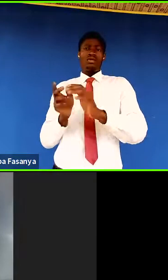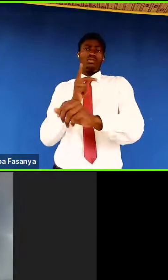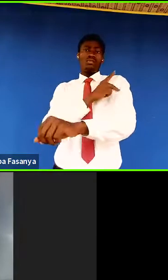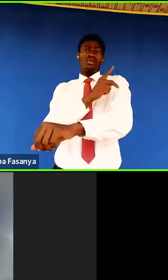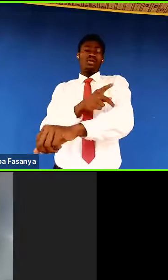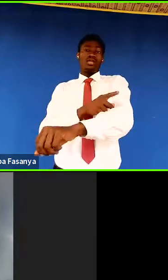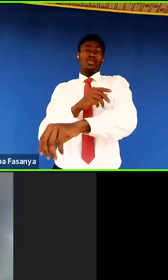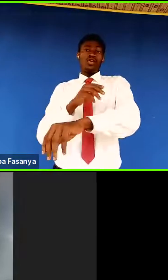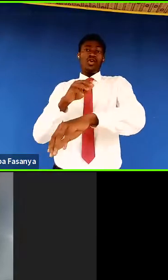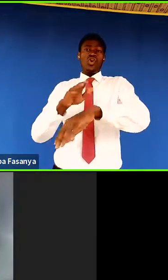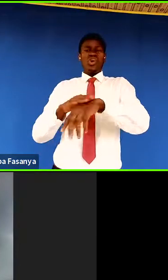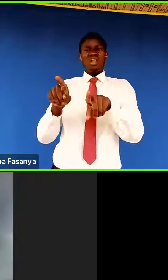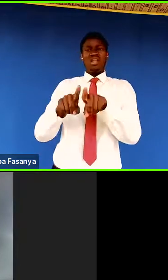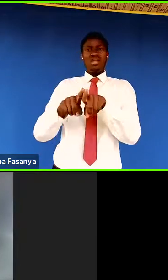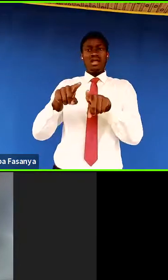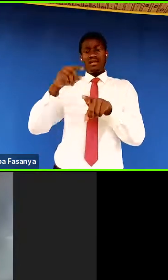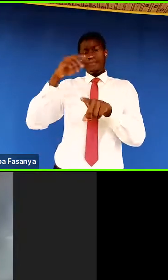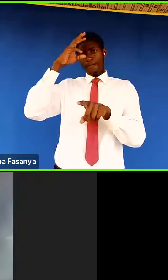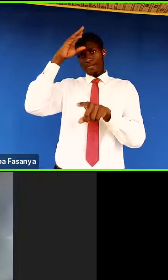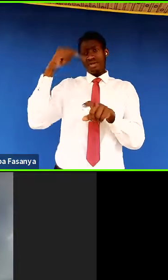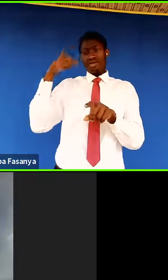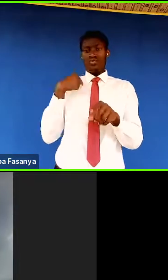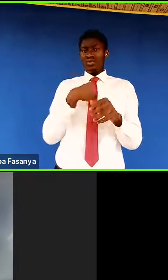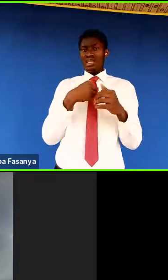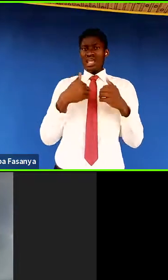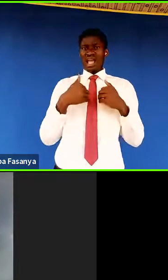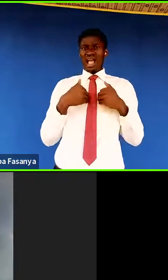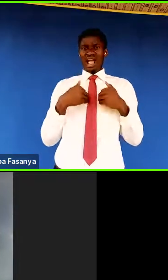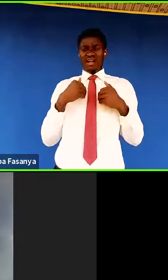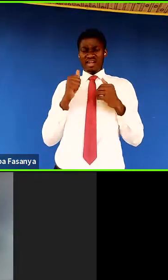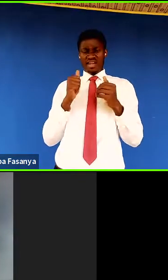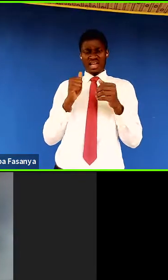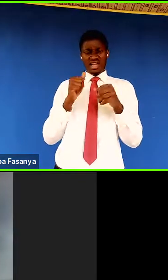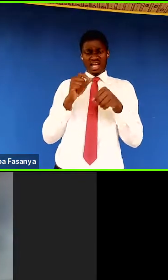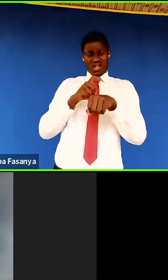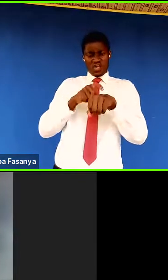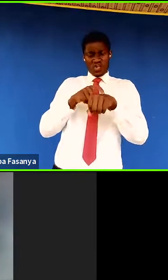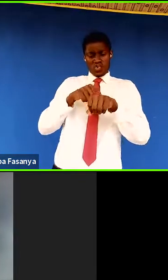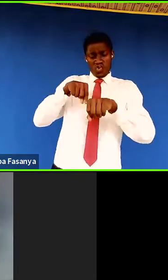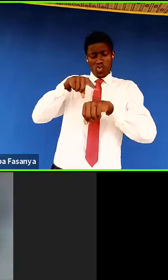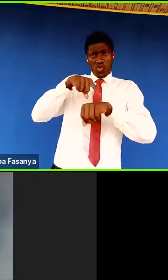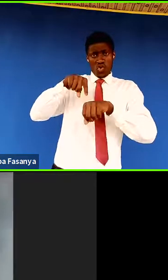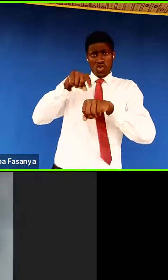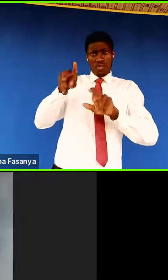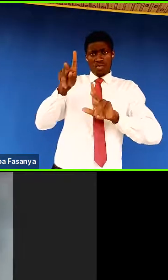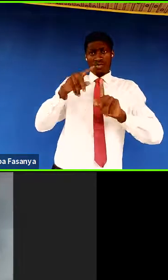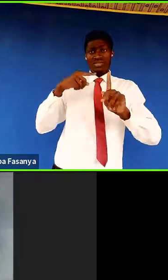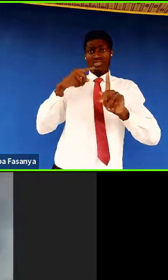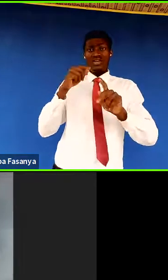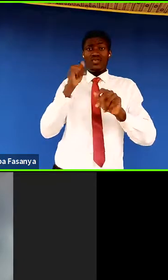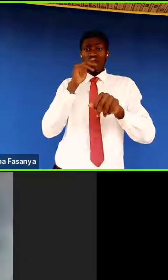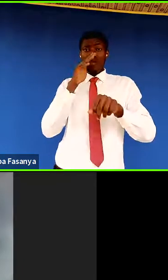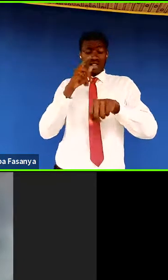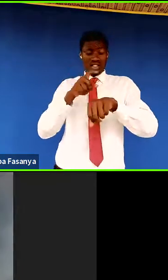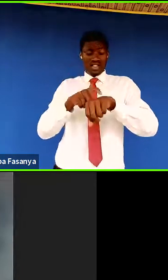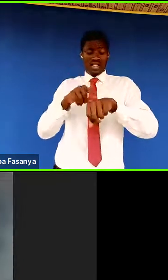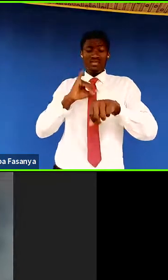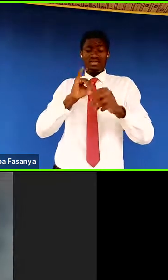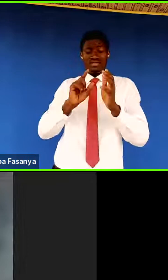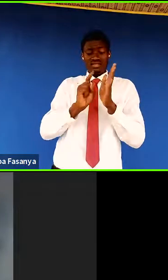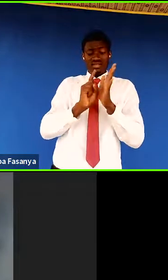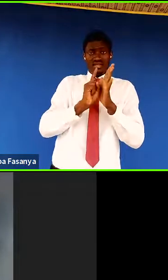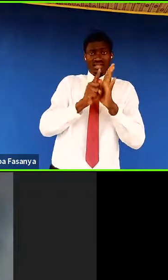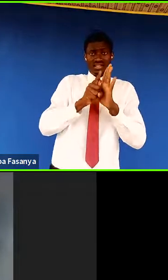biological clock. Okay, and that's why people say the woman's biological clock is ticking. All right. So sometimes when